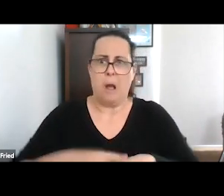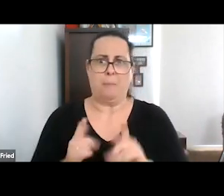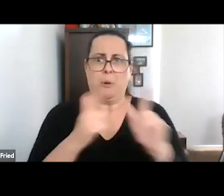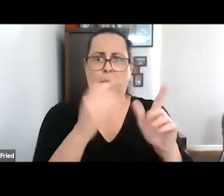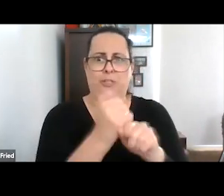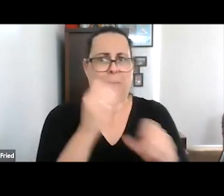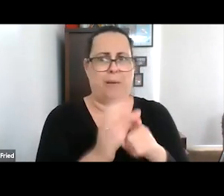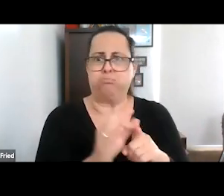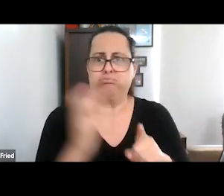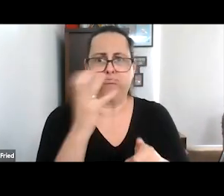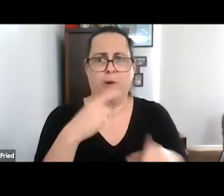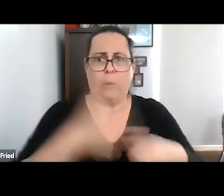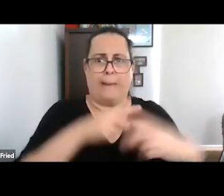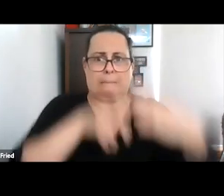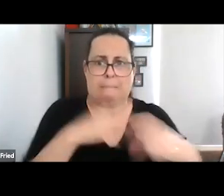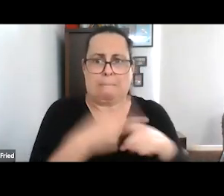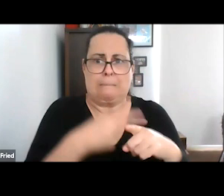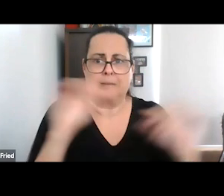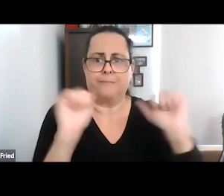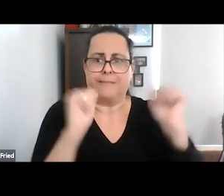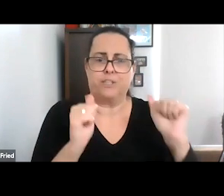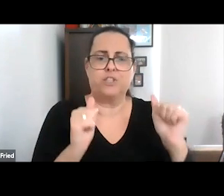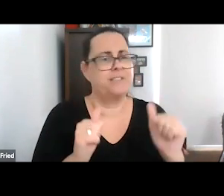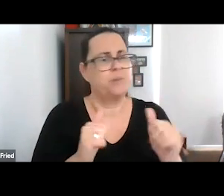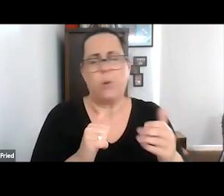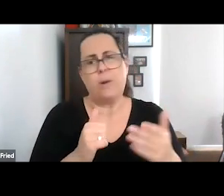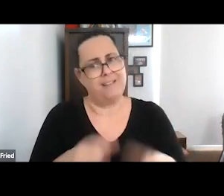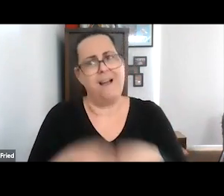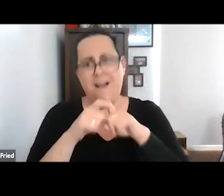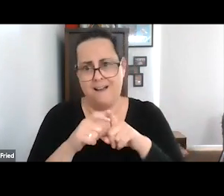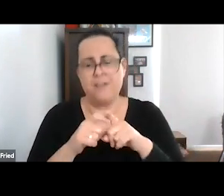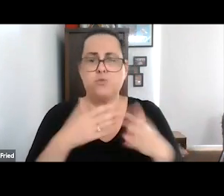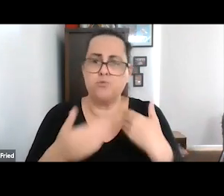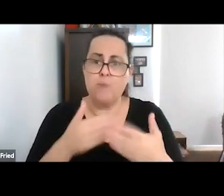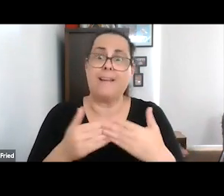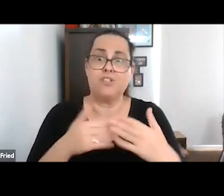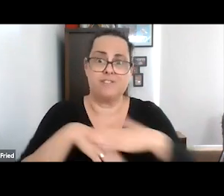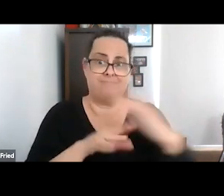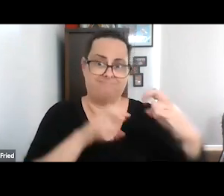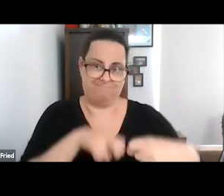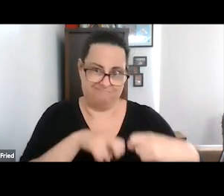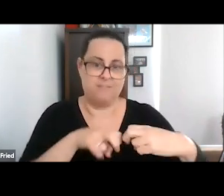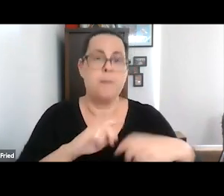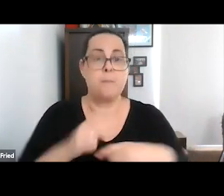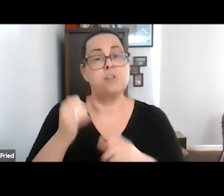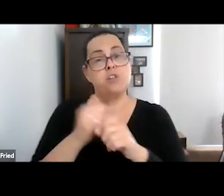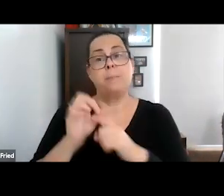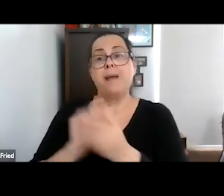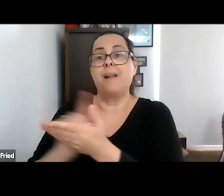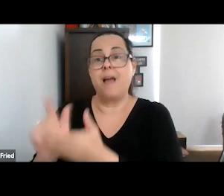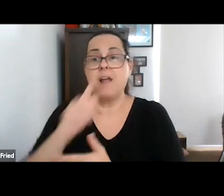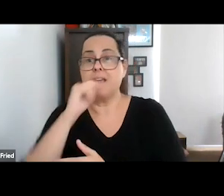bulk billing arrangements, there's not a lot that can be done in the practice, but the GP can arrange